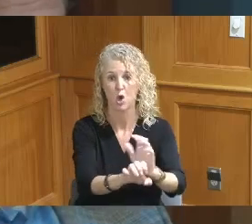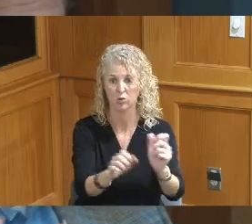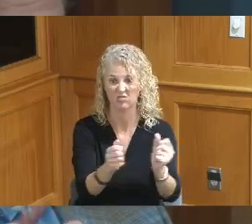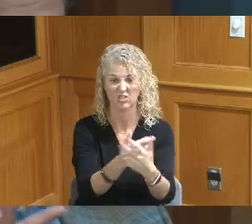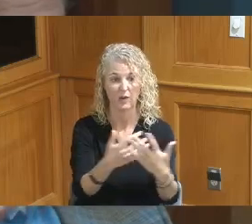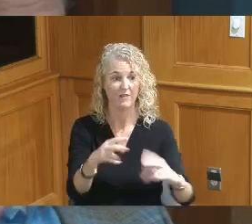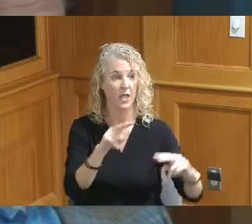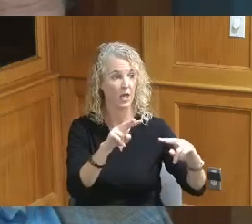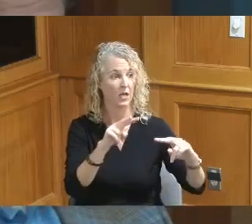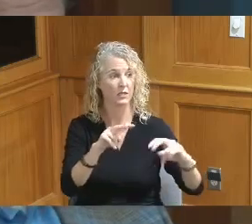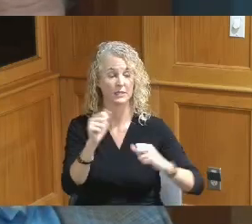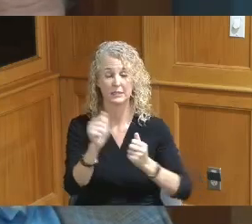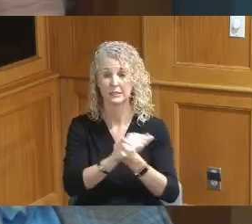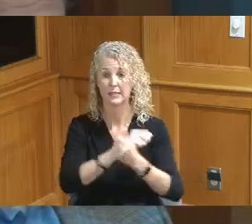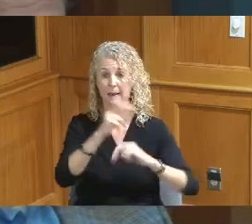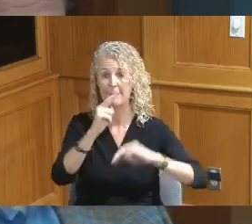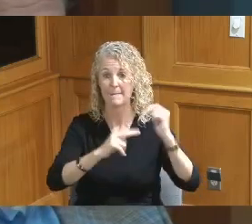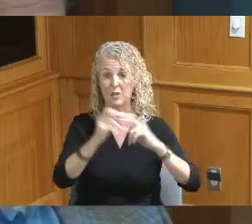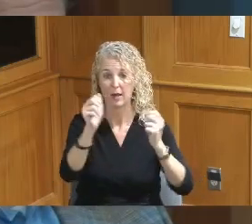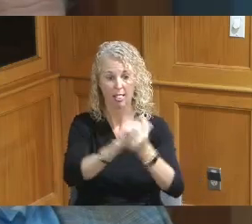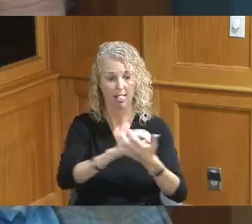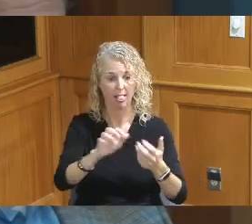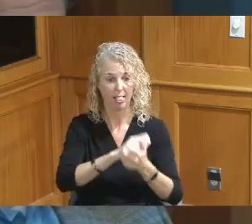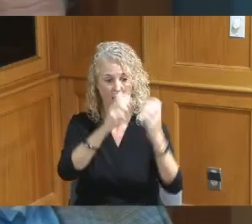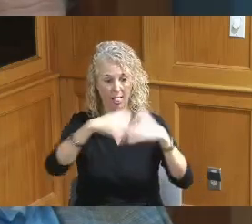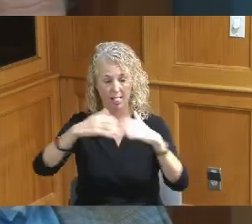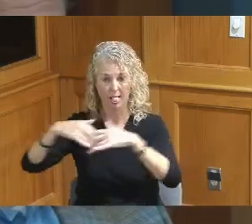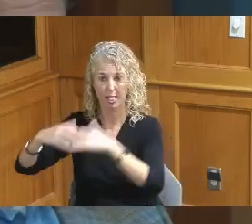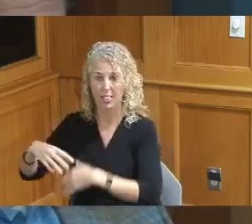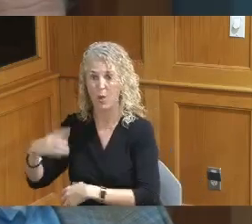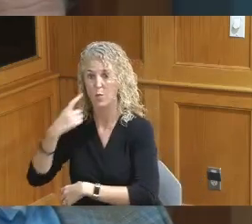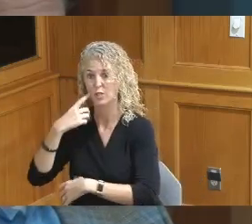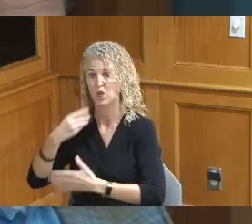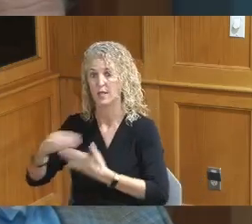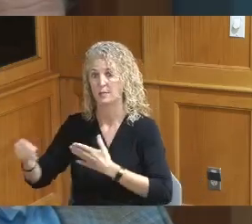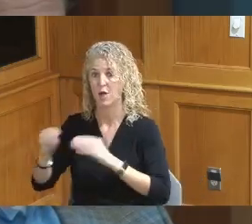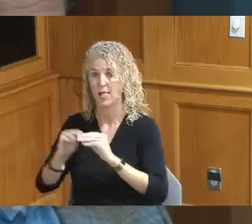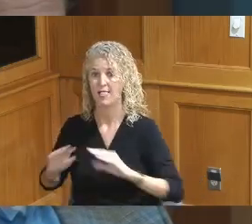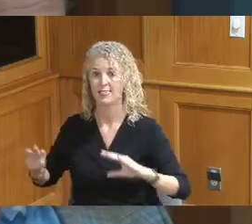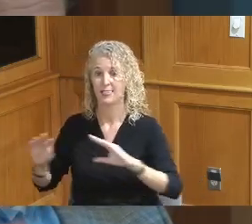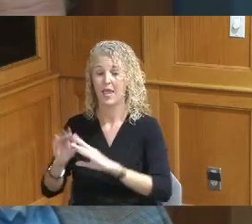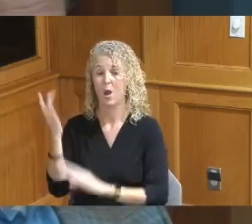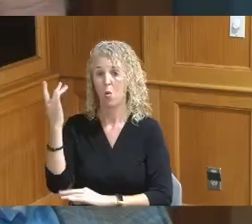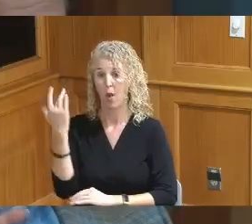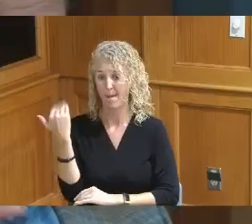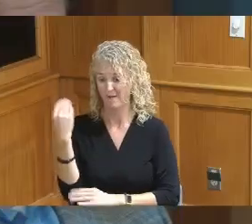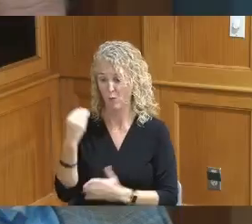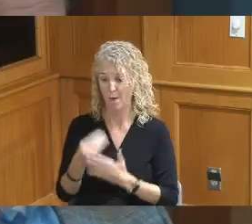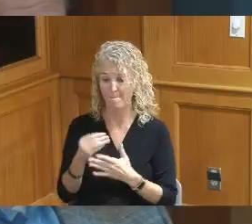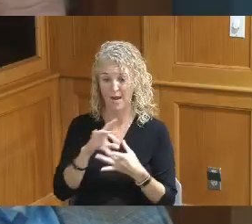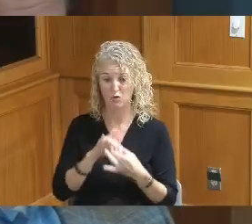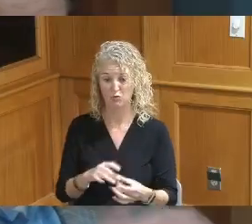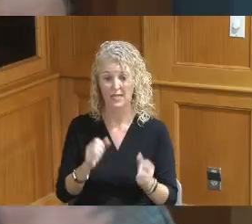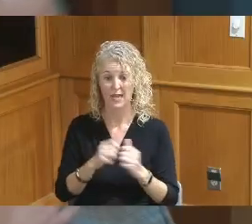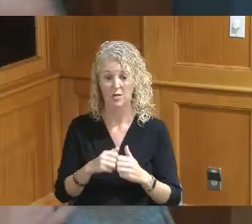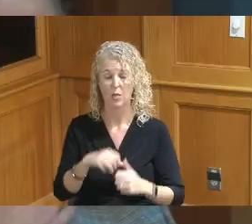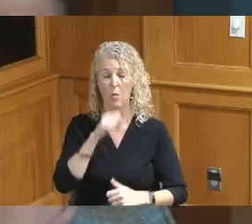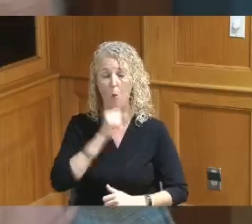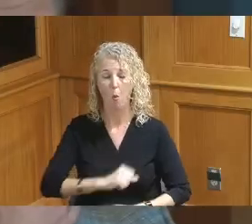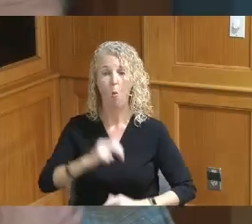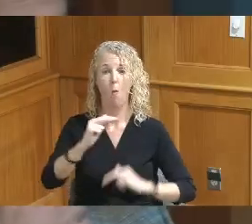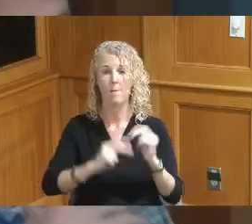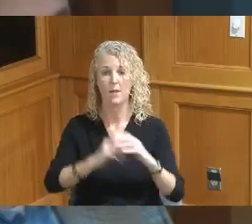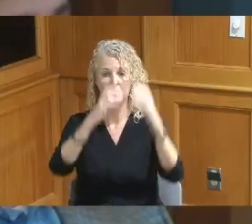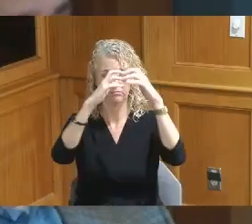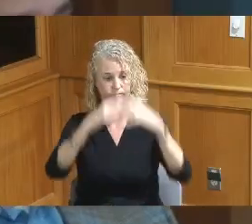time you look up, they were tearing down. They done tore down everything. We just got land walking around because there was money to tear down.